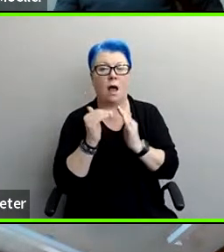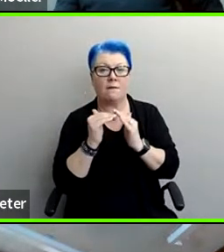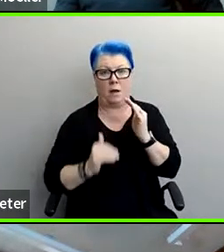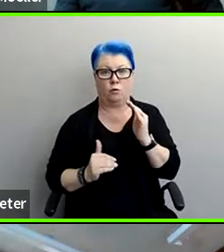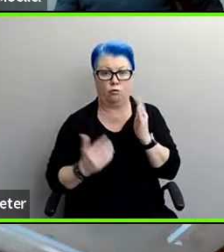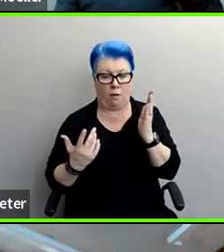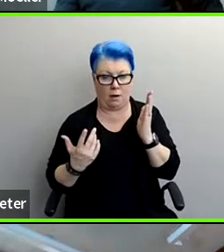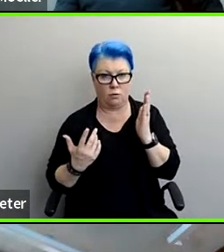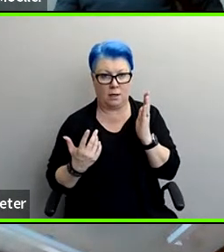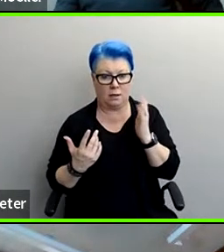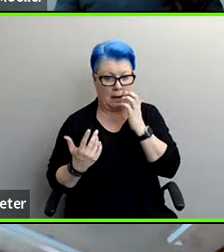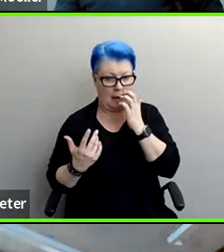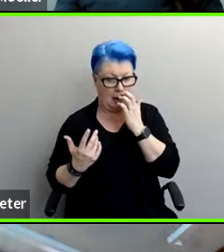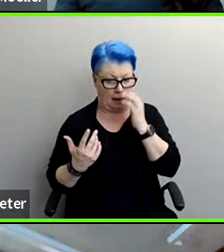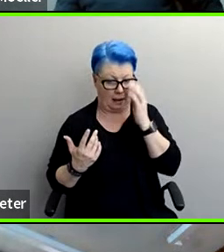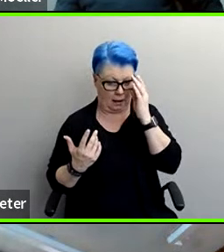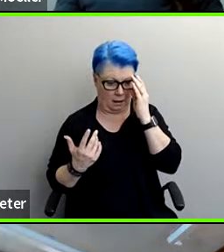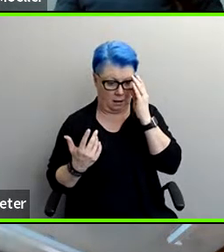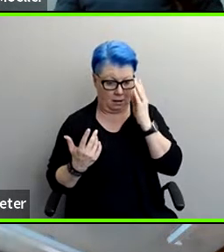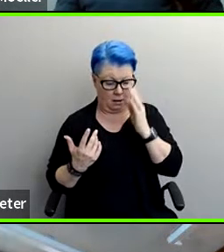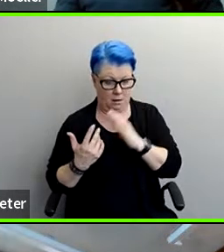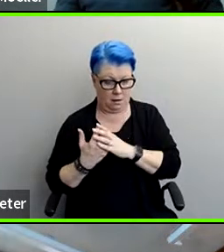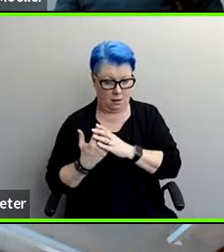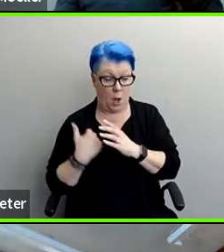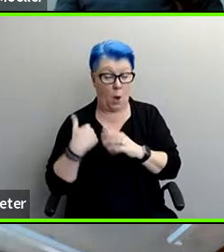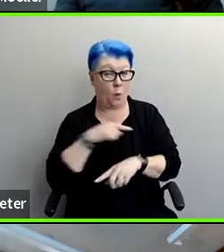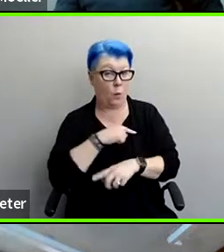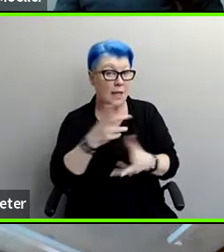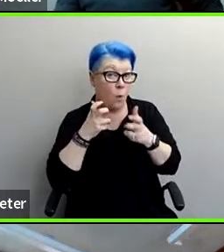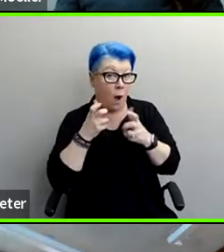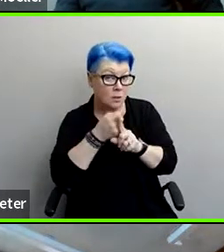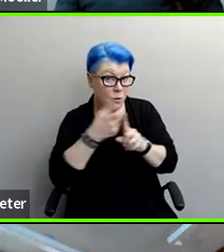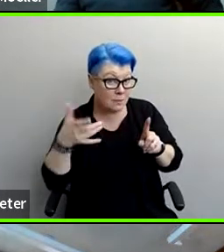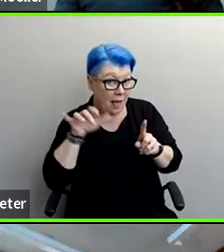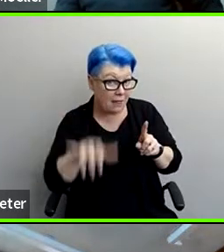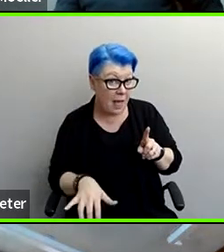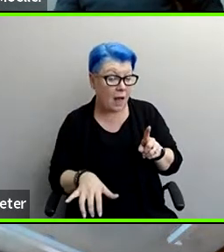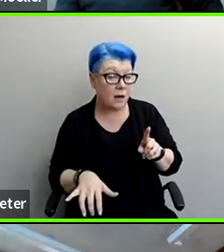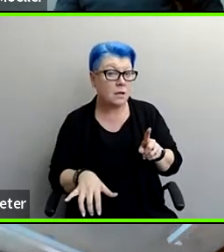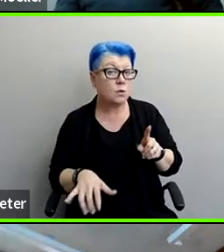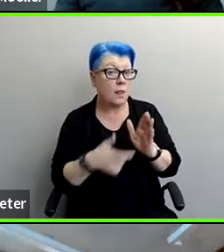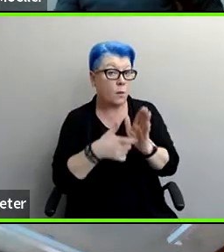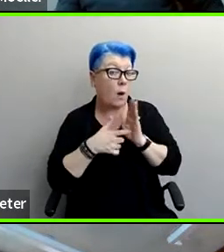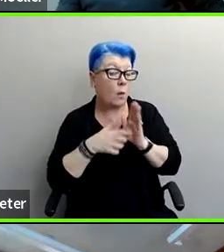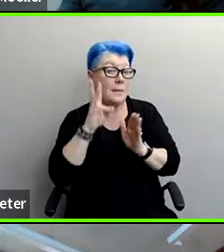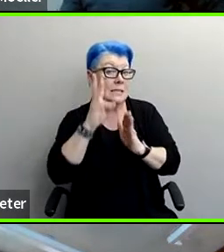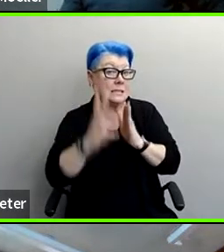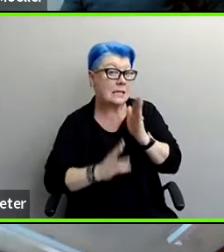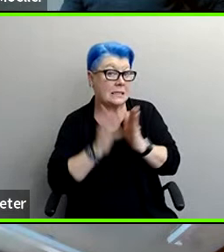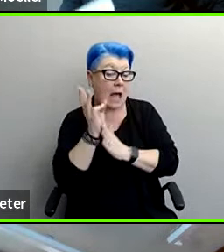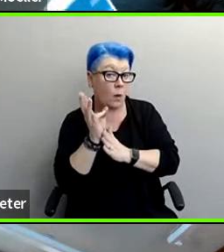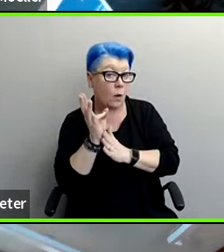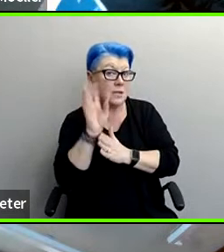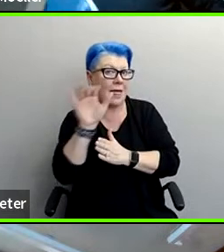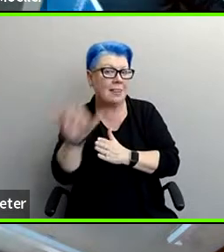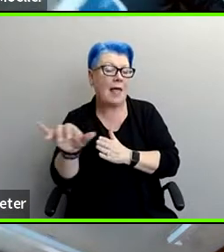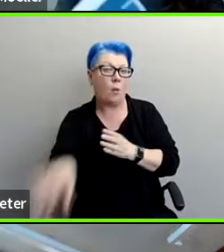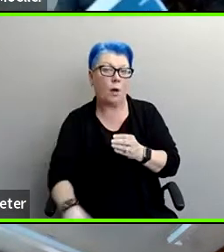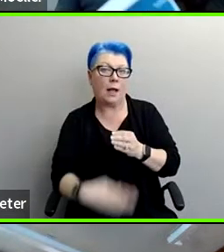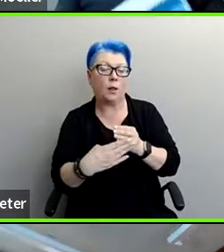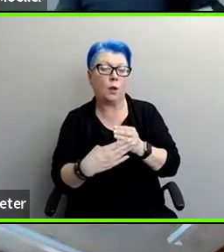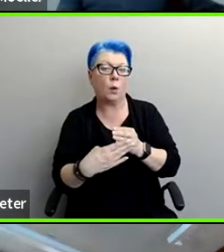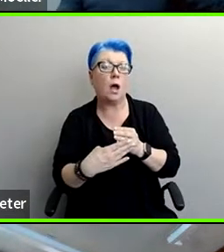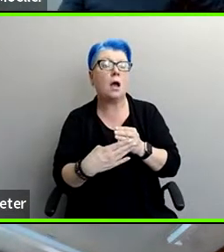credit. And so we are looking to expand that, so it's 6 hours to also include graduate credit